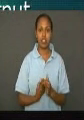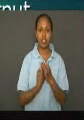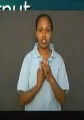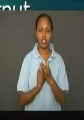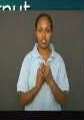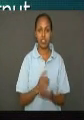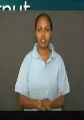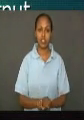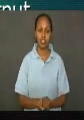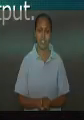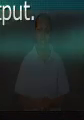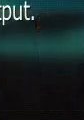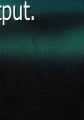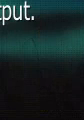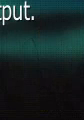Begin.